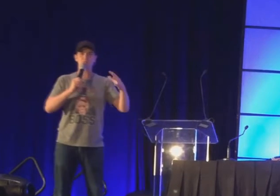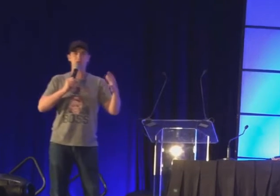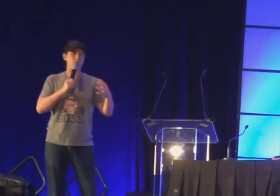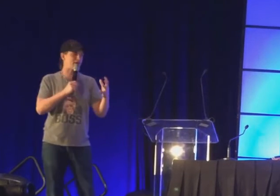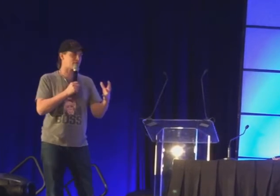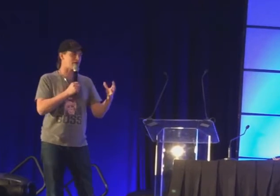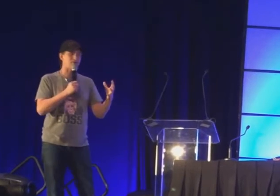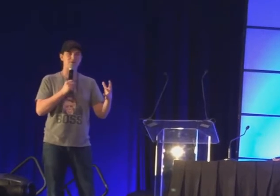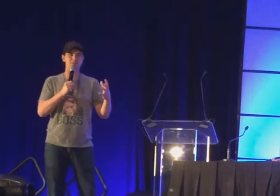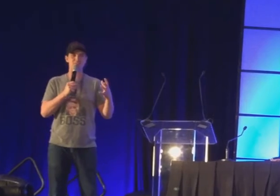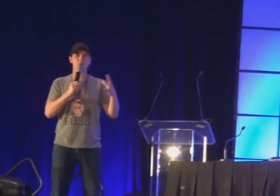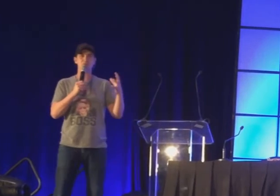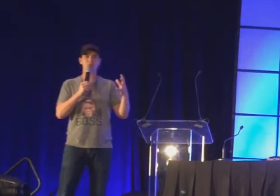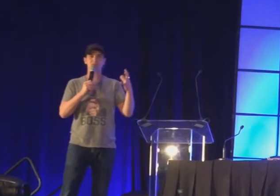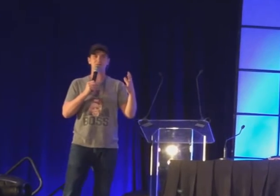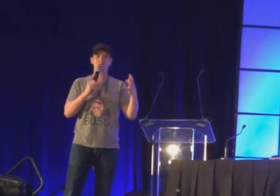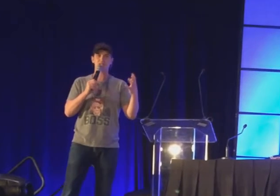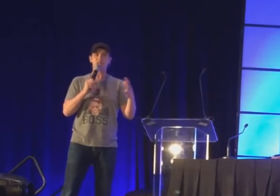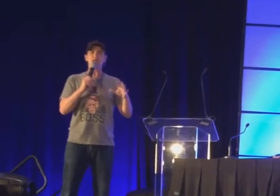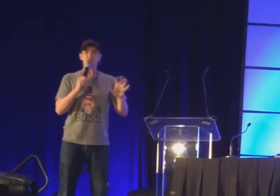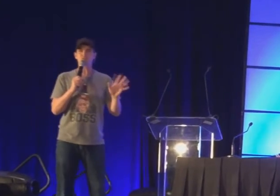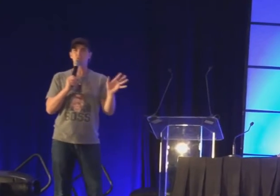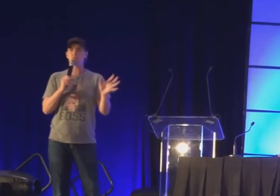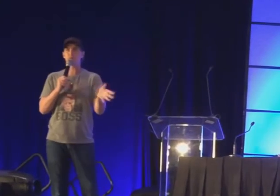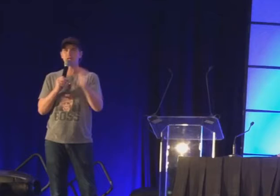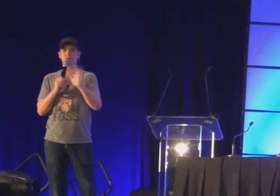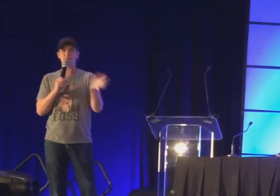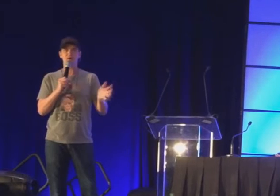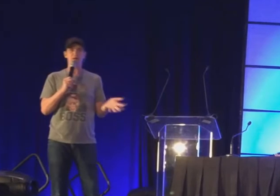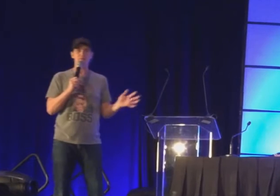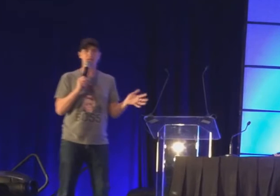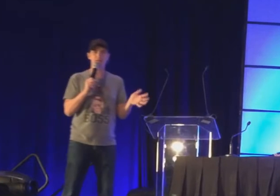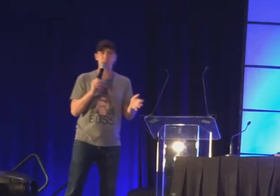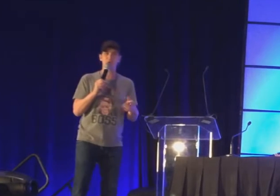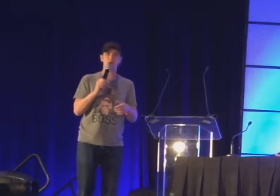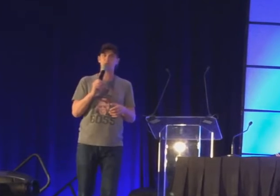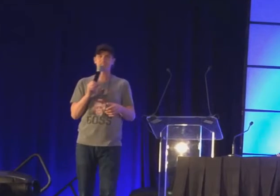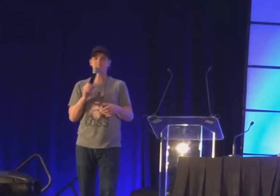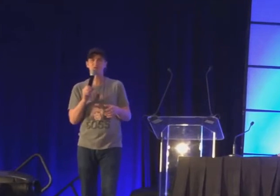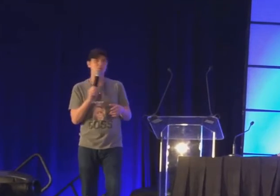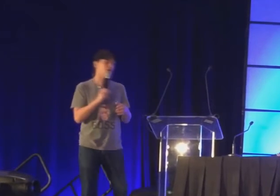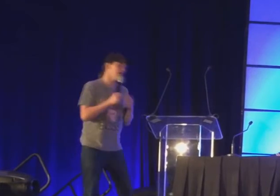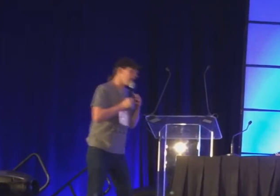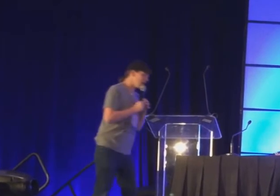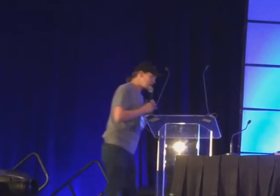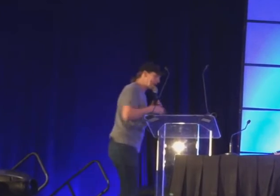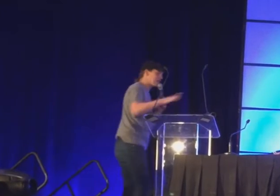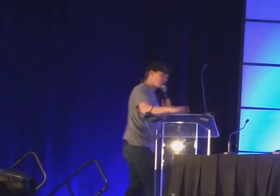I celebrated my 5 years sober with Kevin, and he was really bummed later when he found out that at that point I wasn't